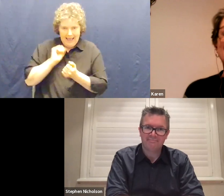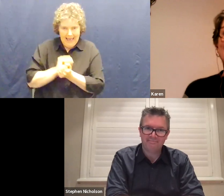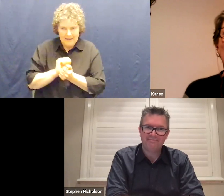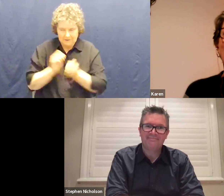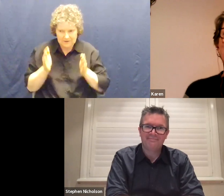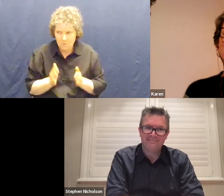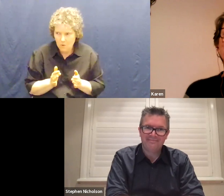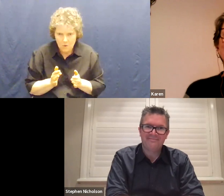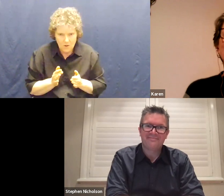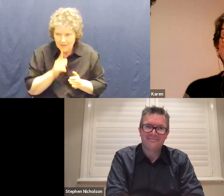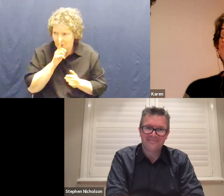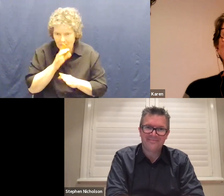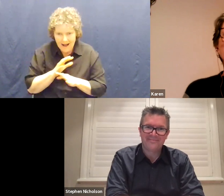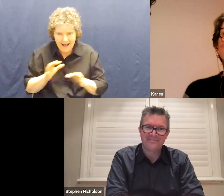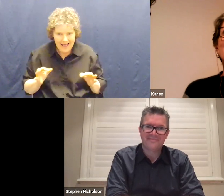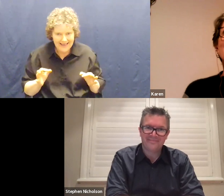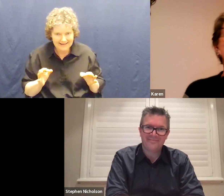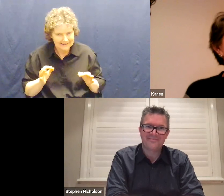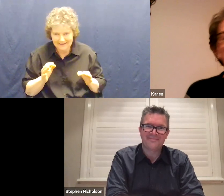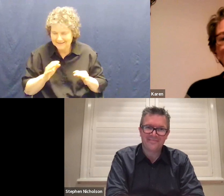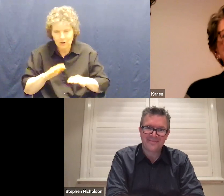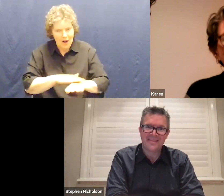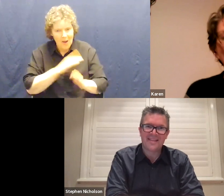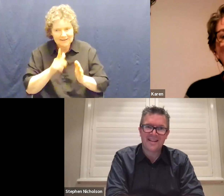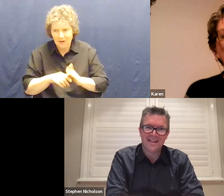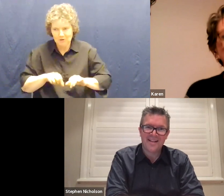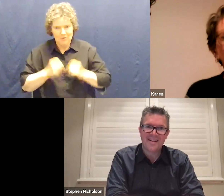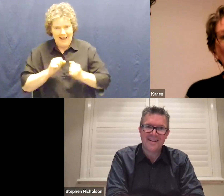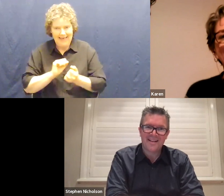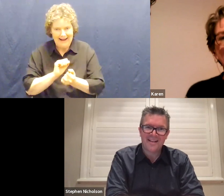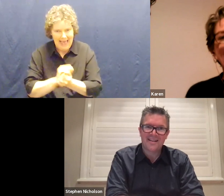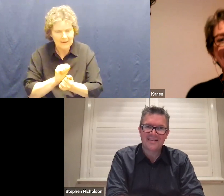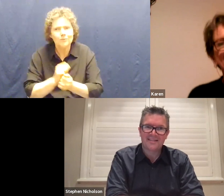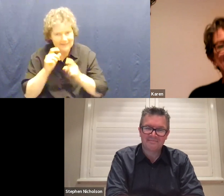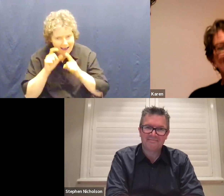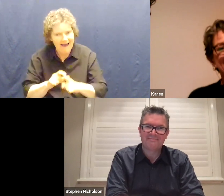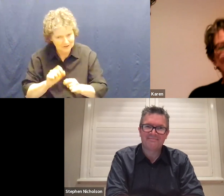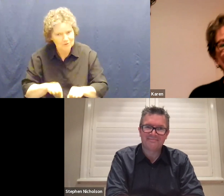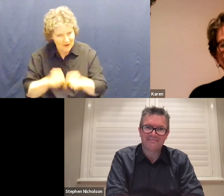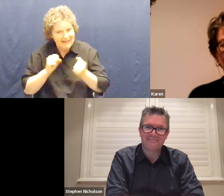but it was such a hard thing to break. Yeah.